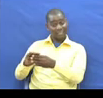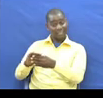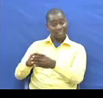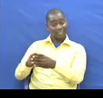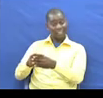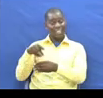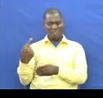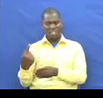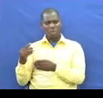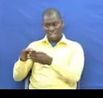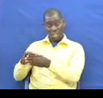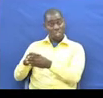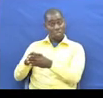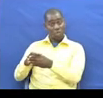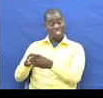using